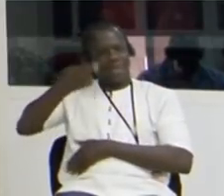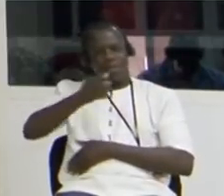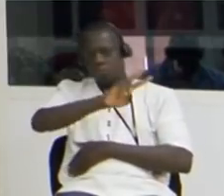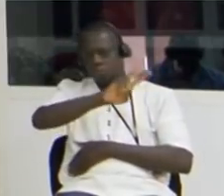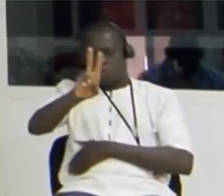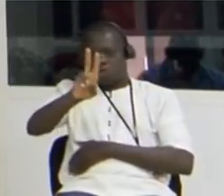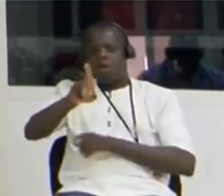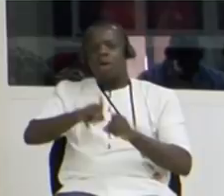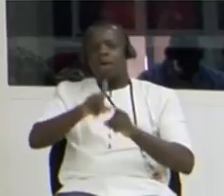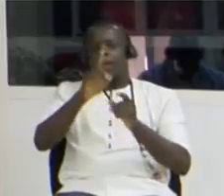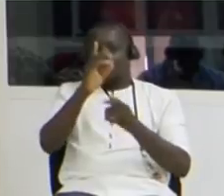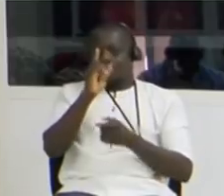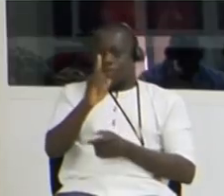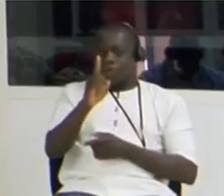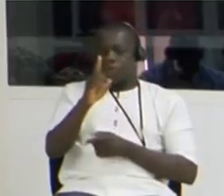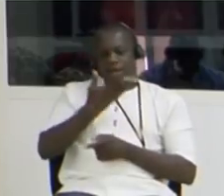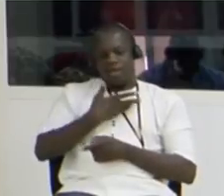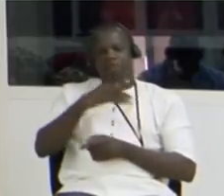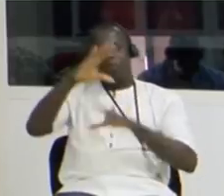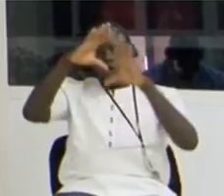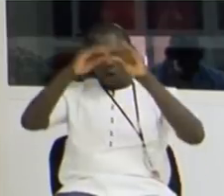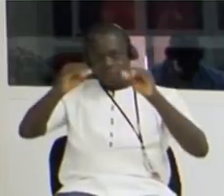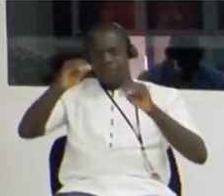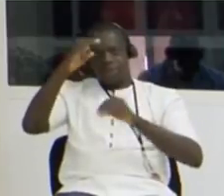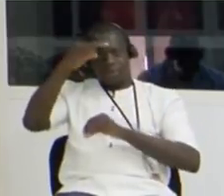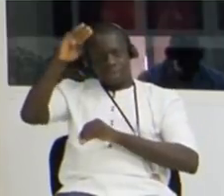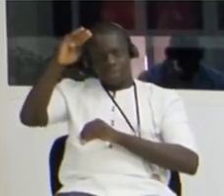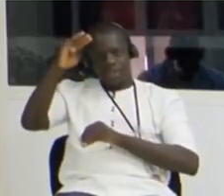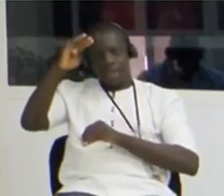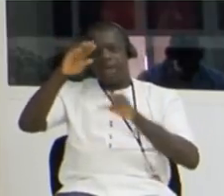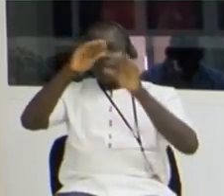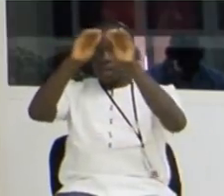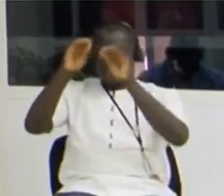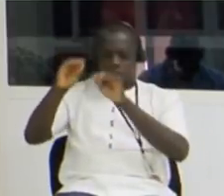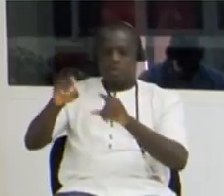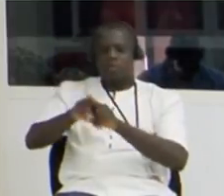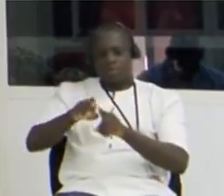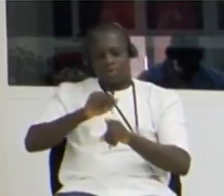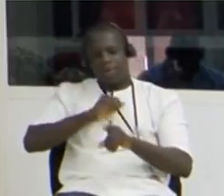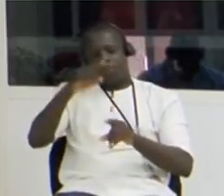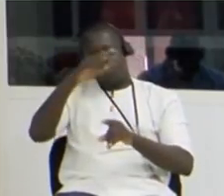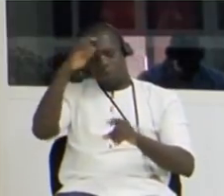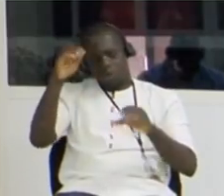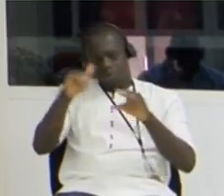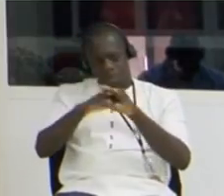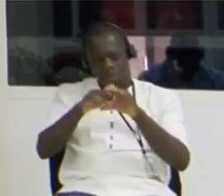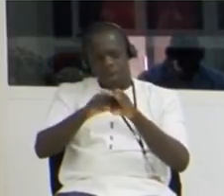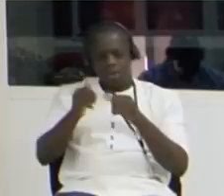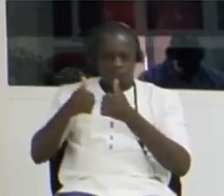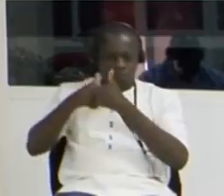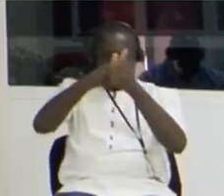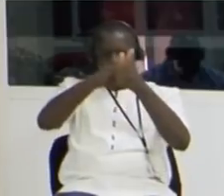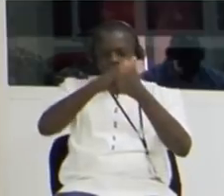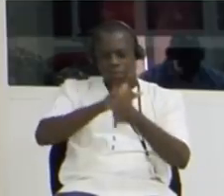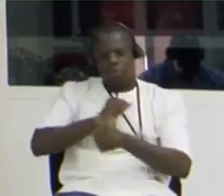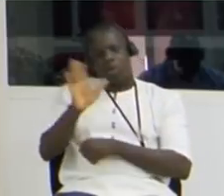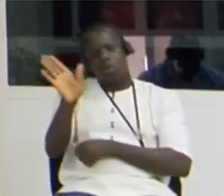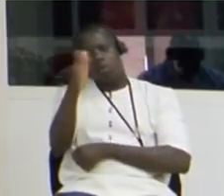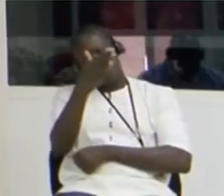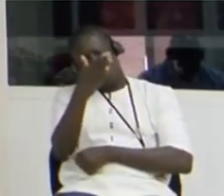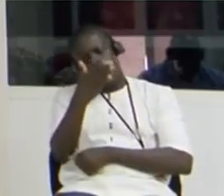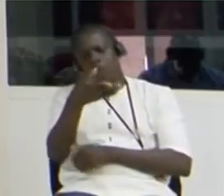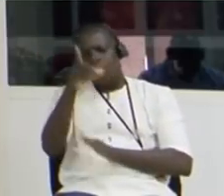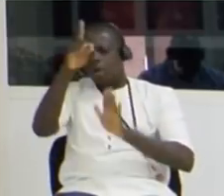accompanied by the staff of the office who attended. And also they just went and then they graced the